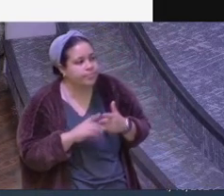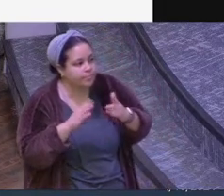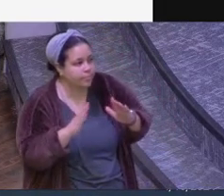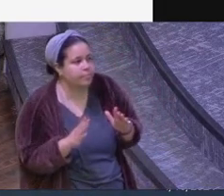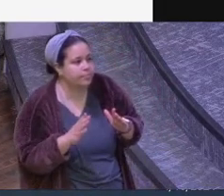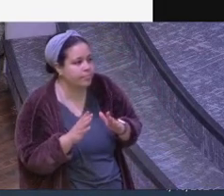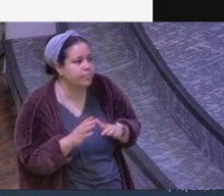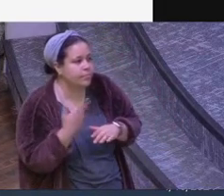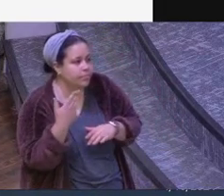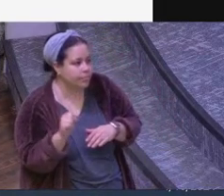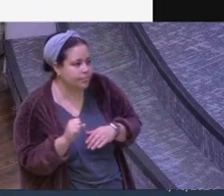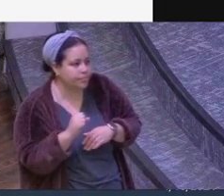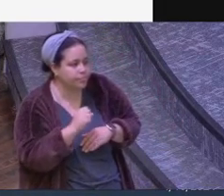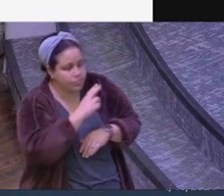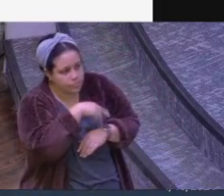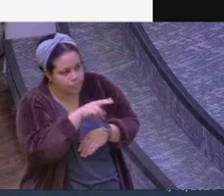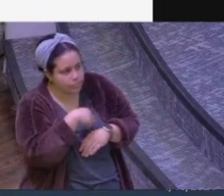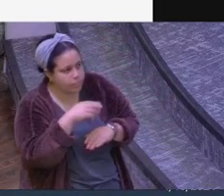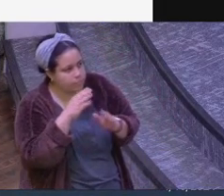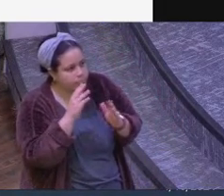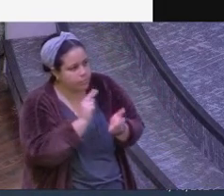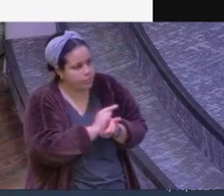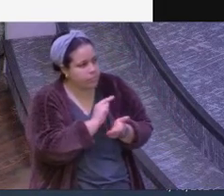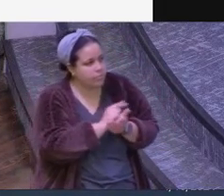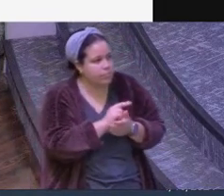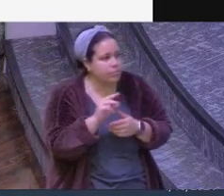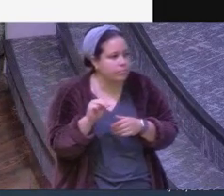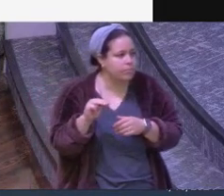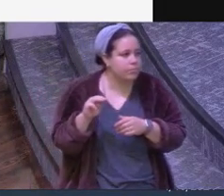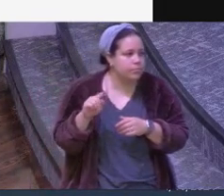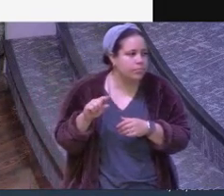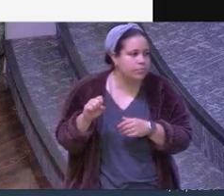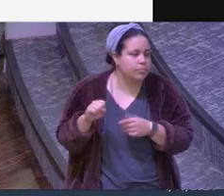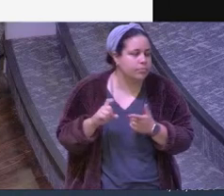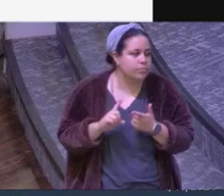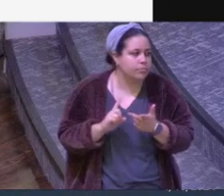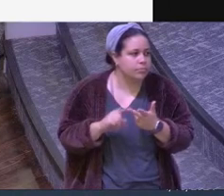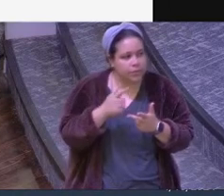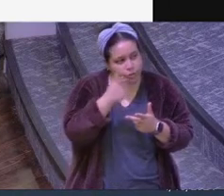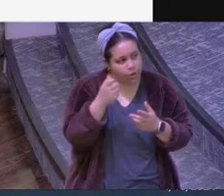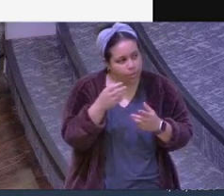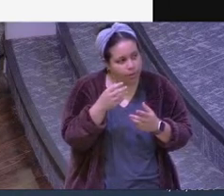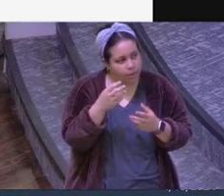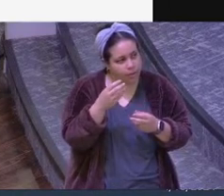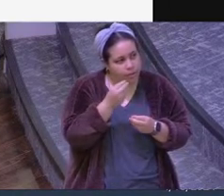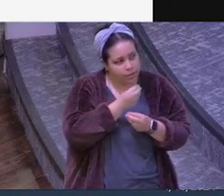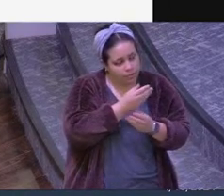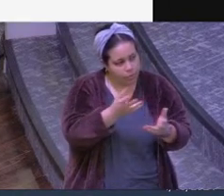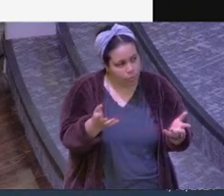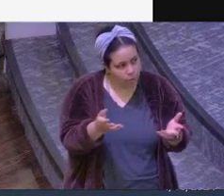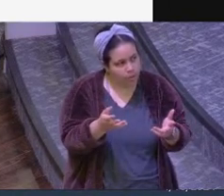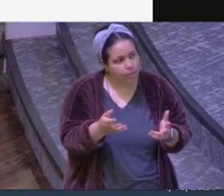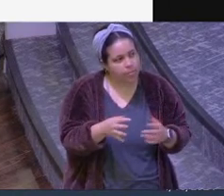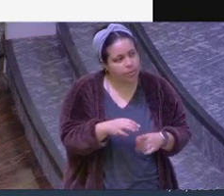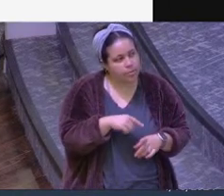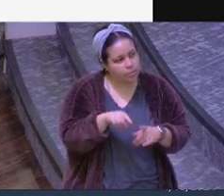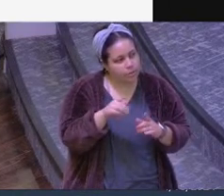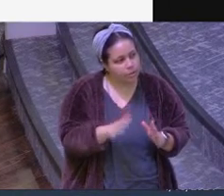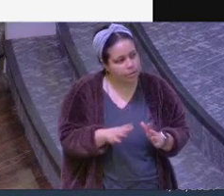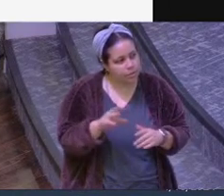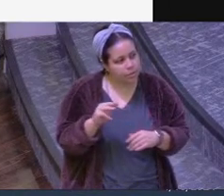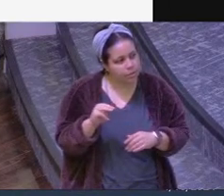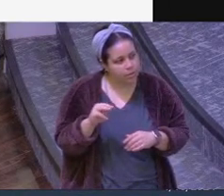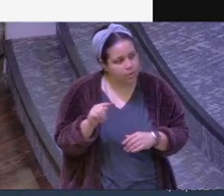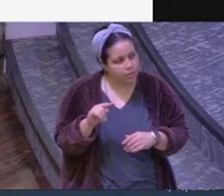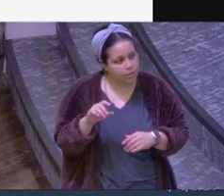2 trauma-informed specialists, an MTSS PBIS, and we talked about that last board meeting, you know, implementation specialist,